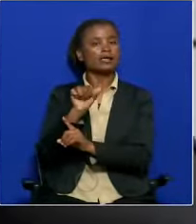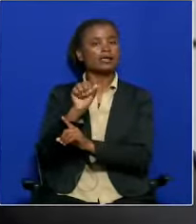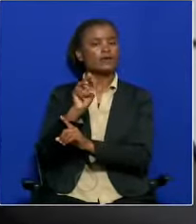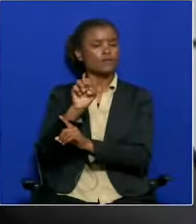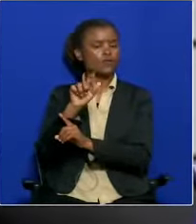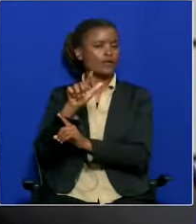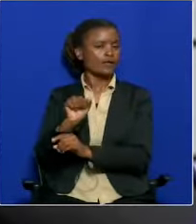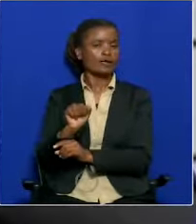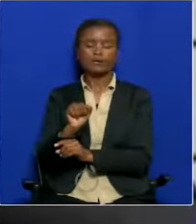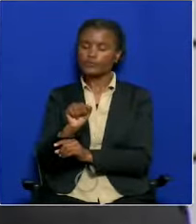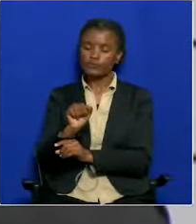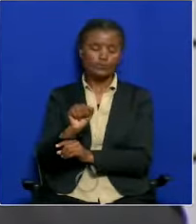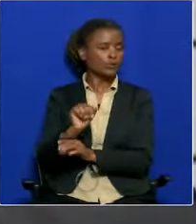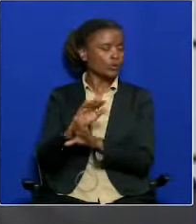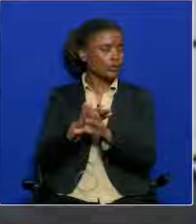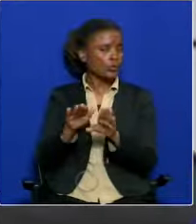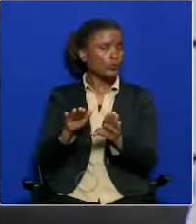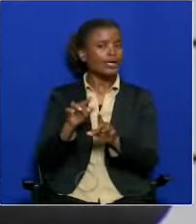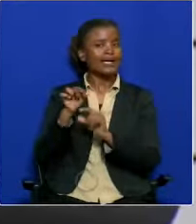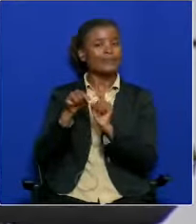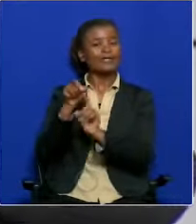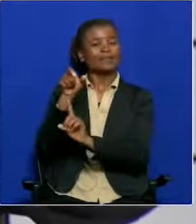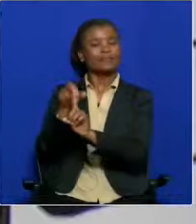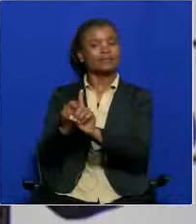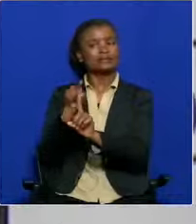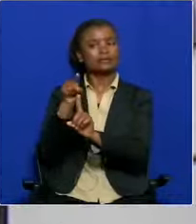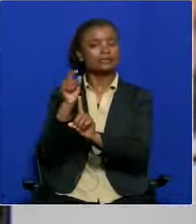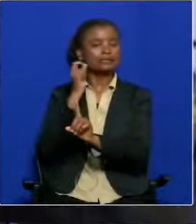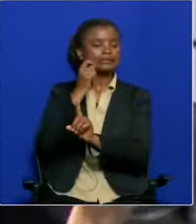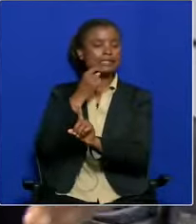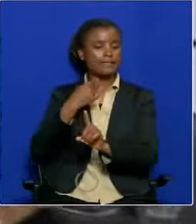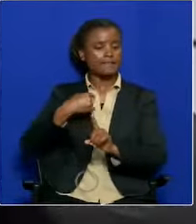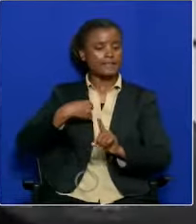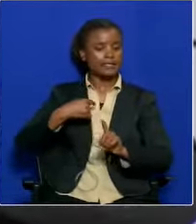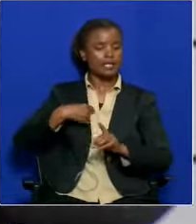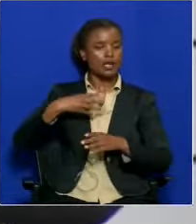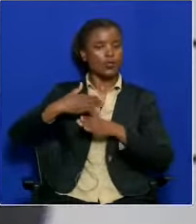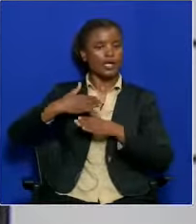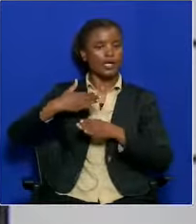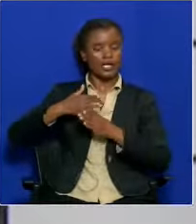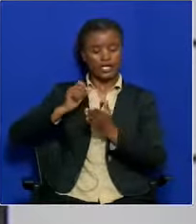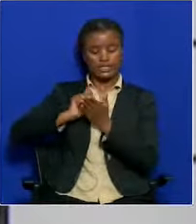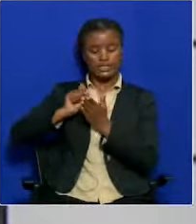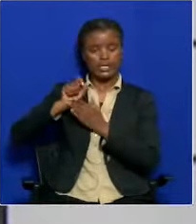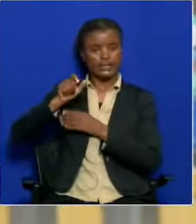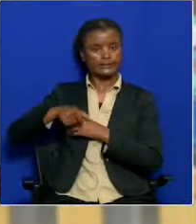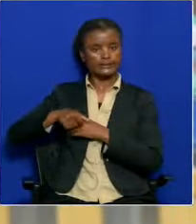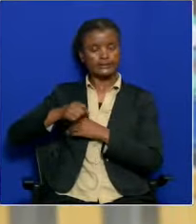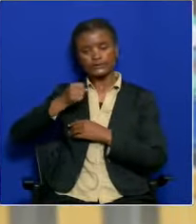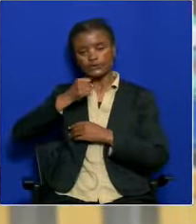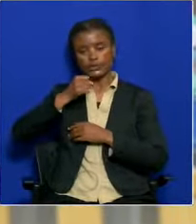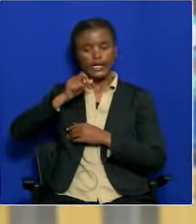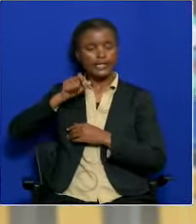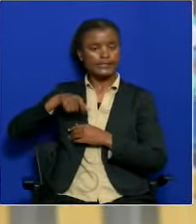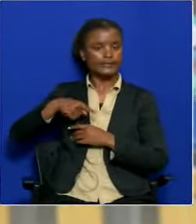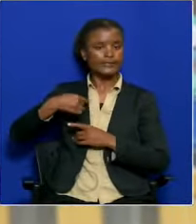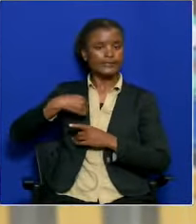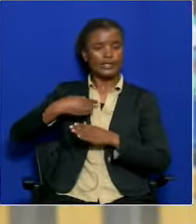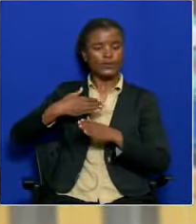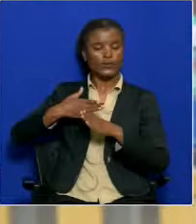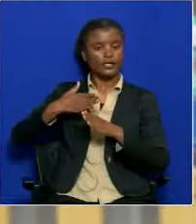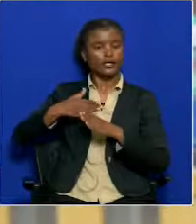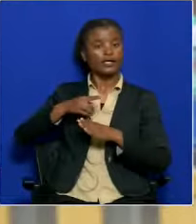be a journalist acting on behalf of himself and Kaula, who wanted money from Matlala to be